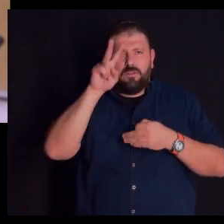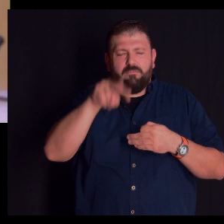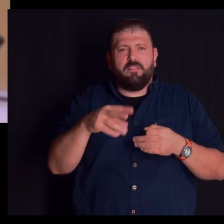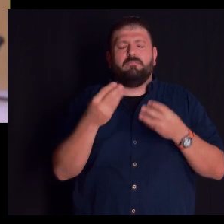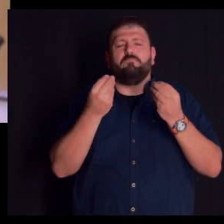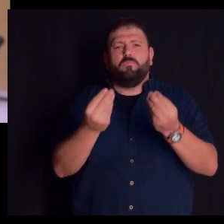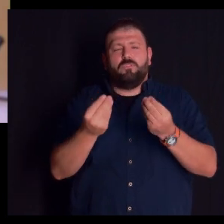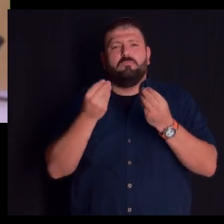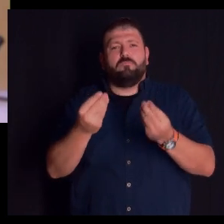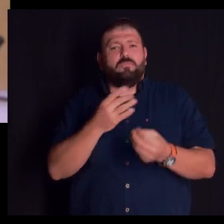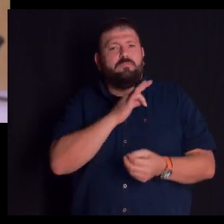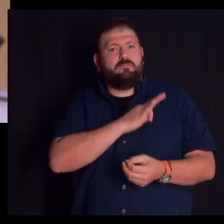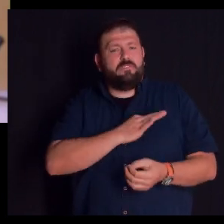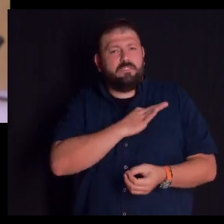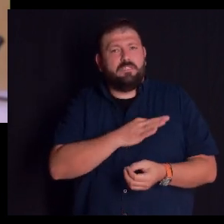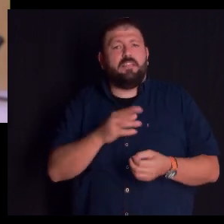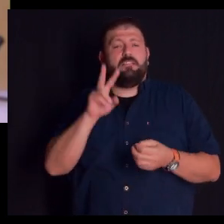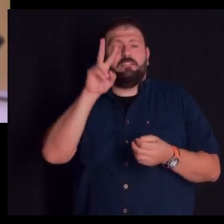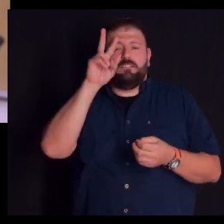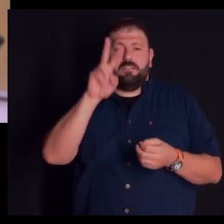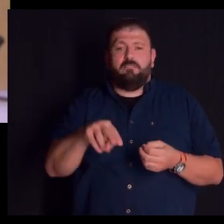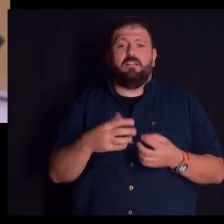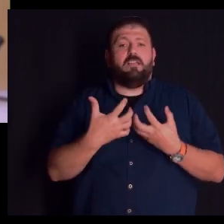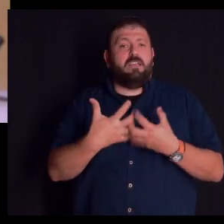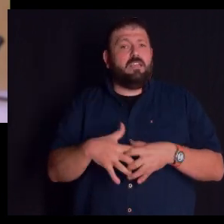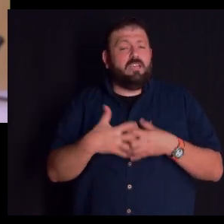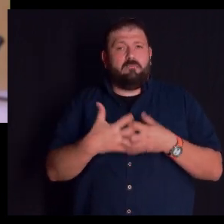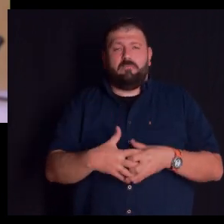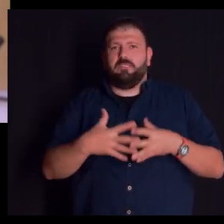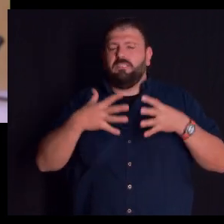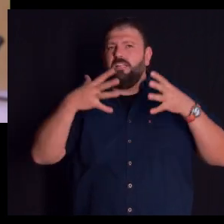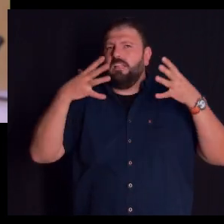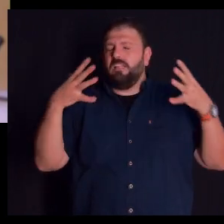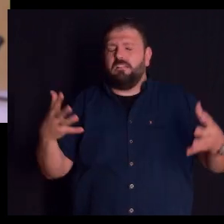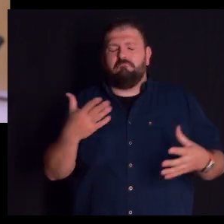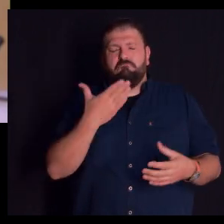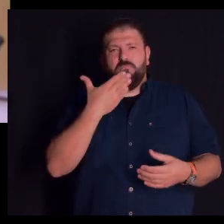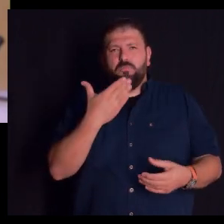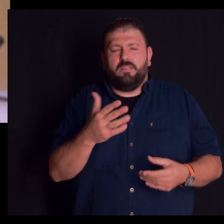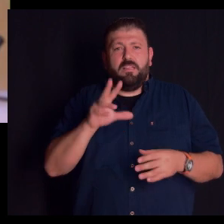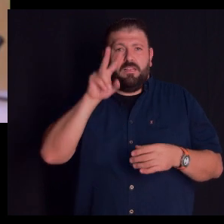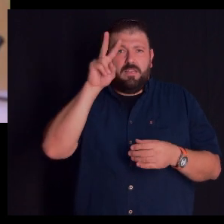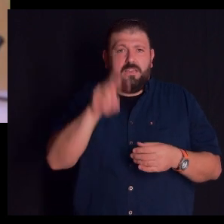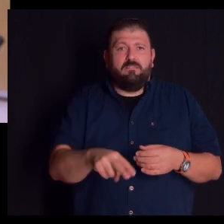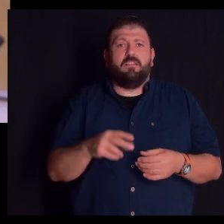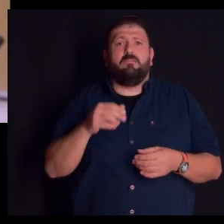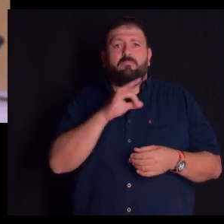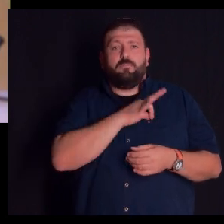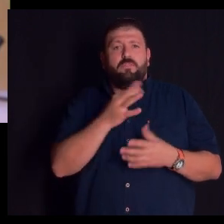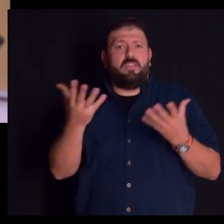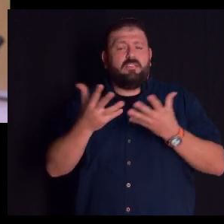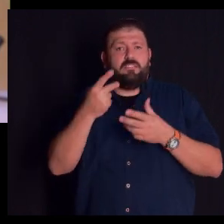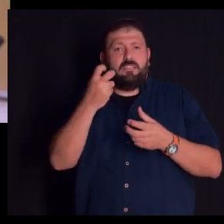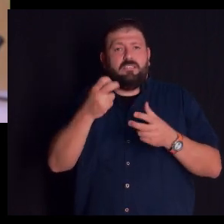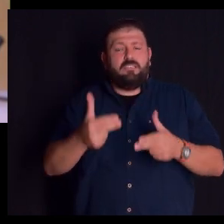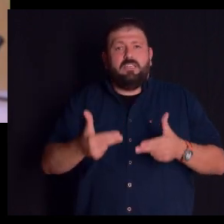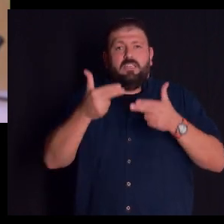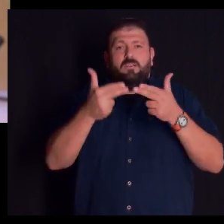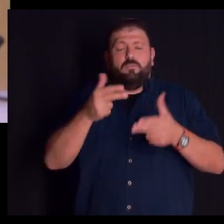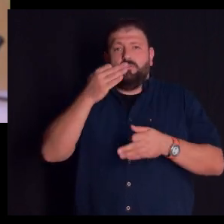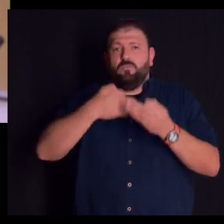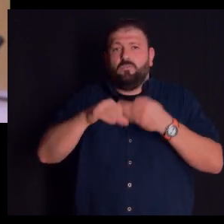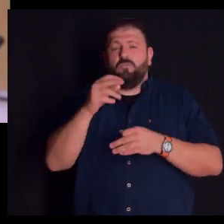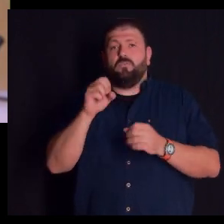people like you. Congratulations. Thank you to all of you. A multicultural company, really, really multicultural, because you